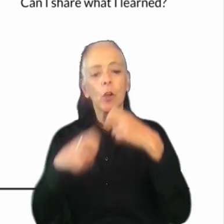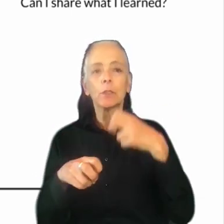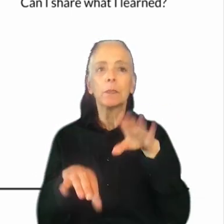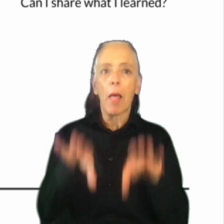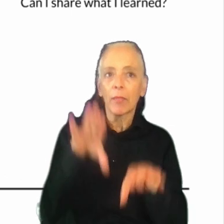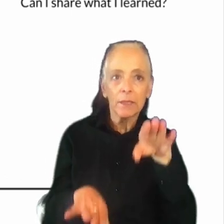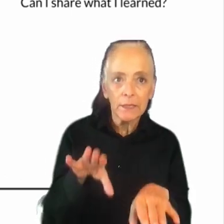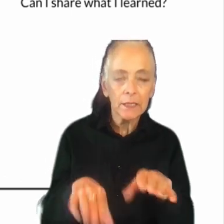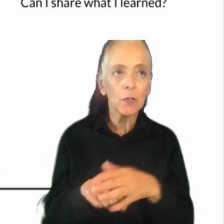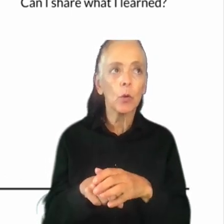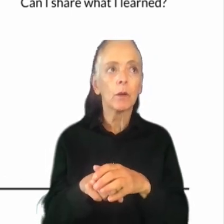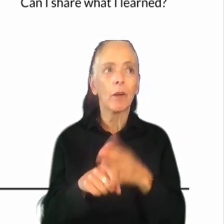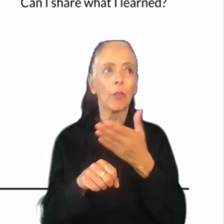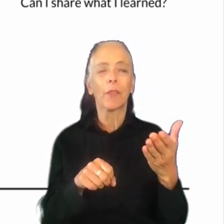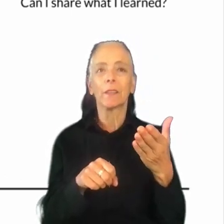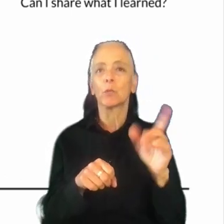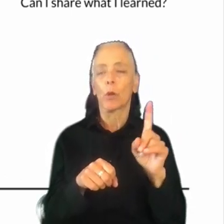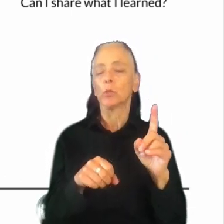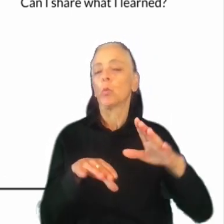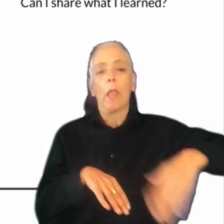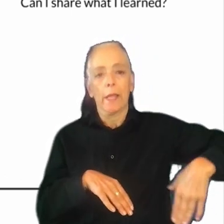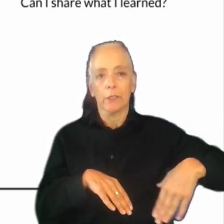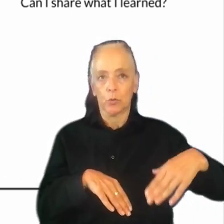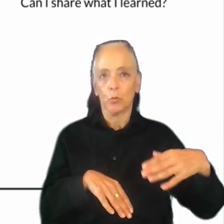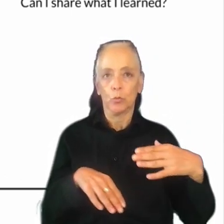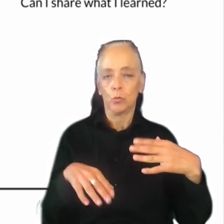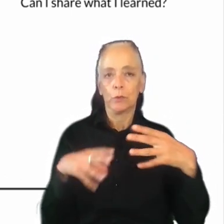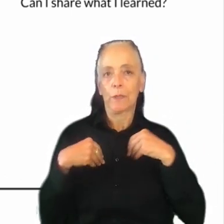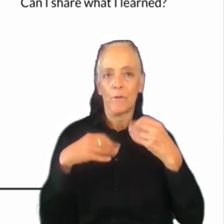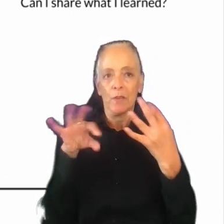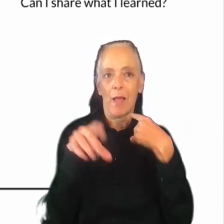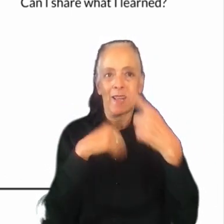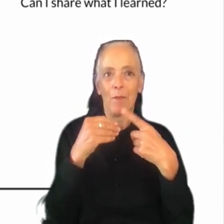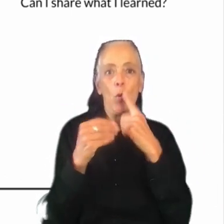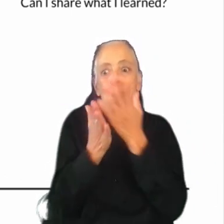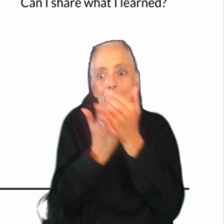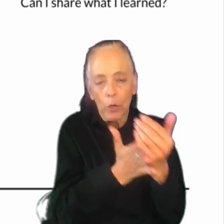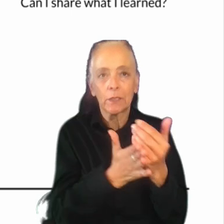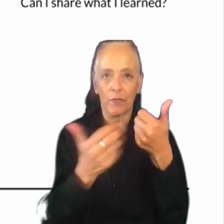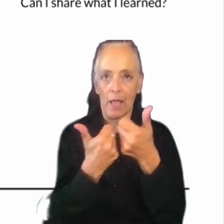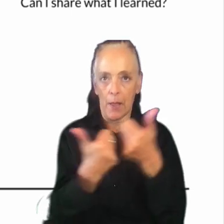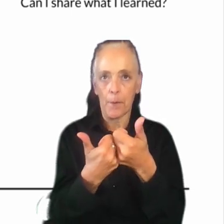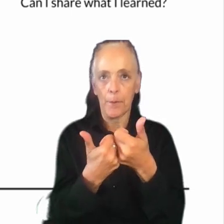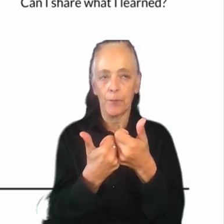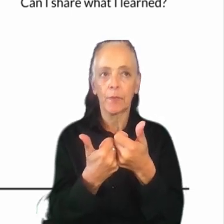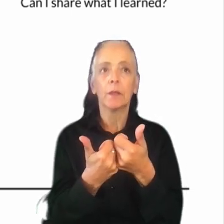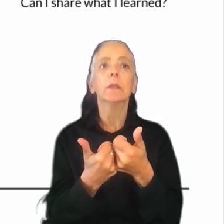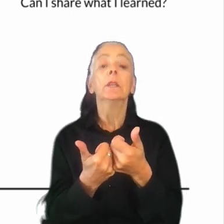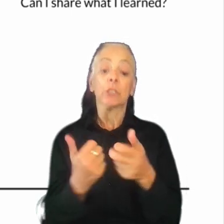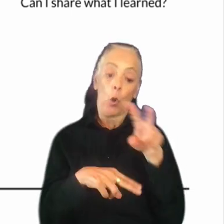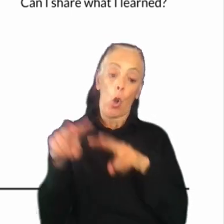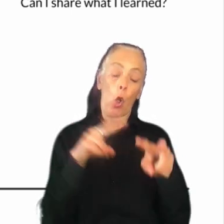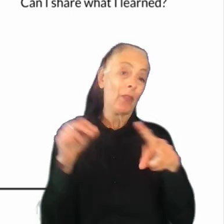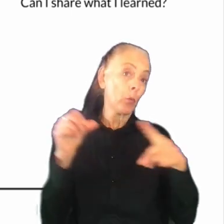where it's too late for them to hear feedback about fundamental parts of the game that's something that you can work out both by looking at